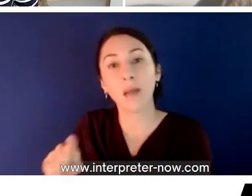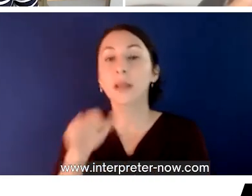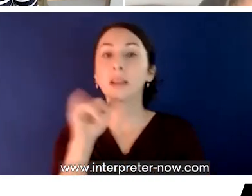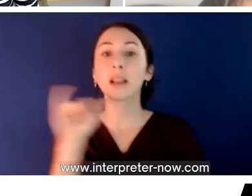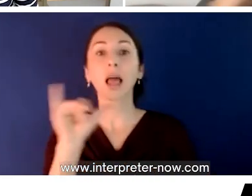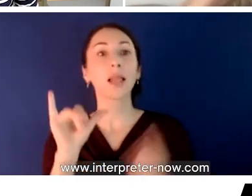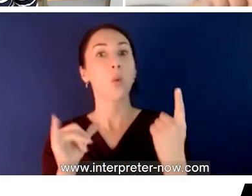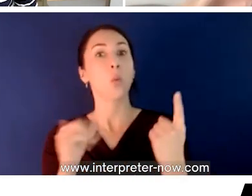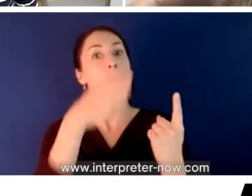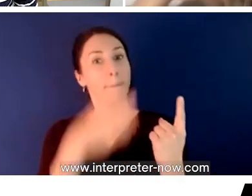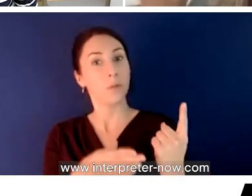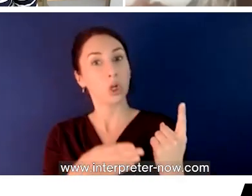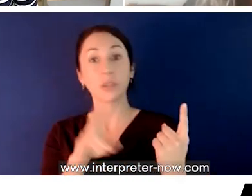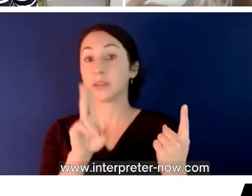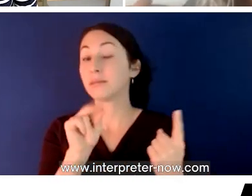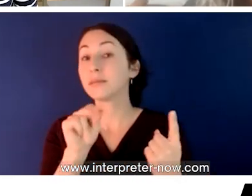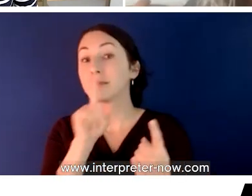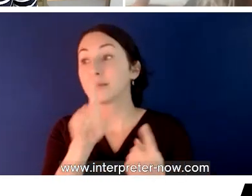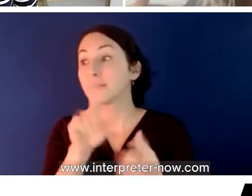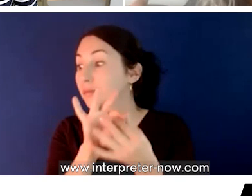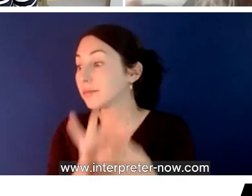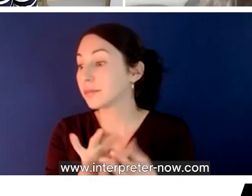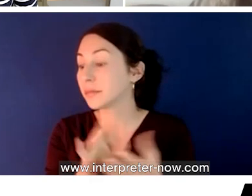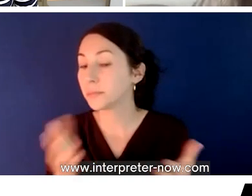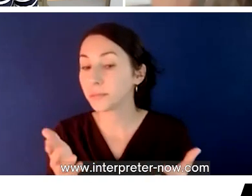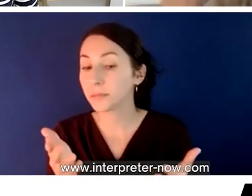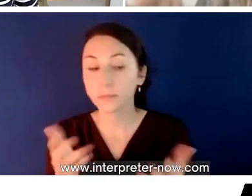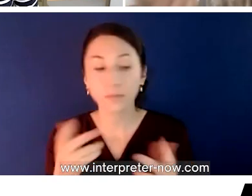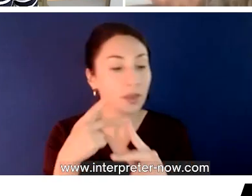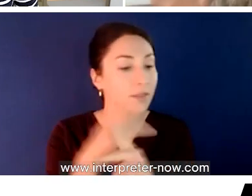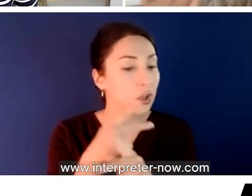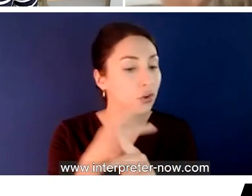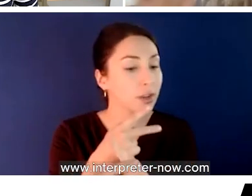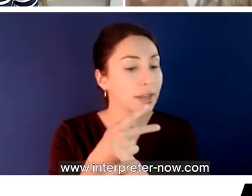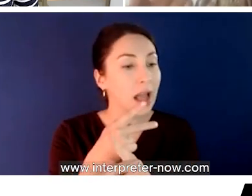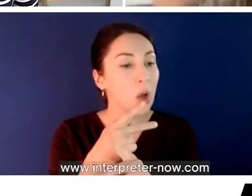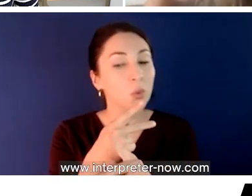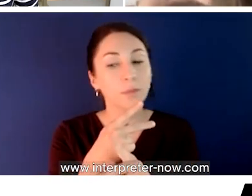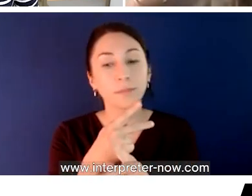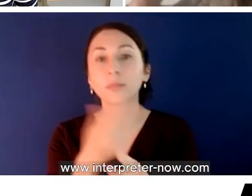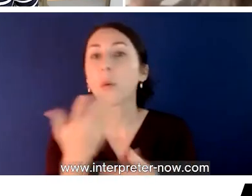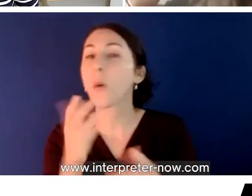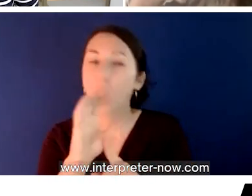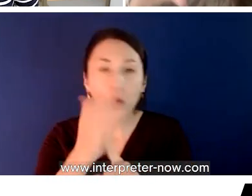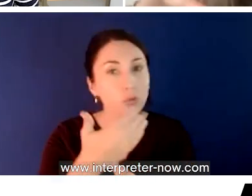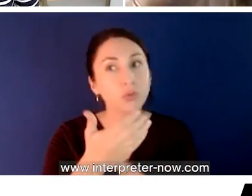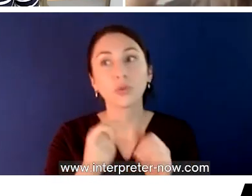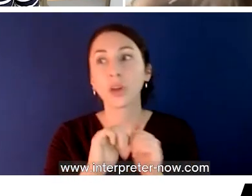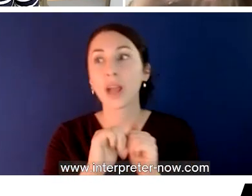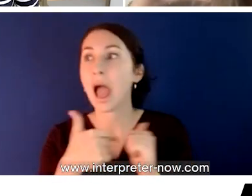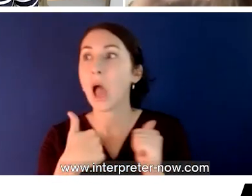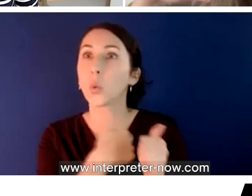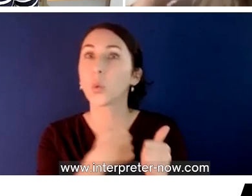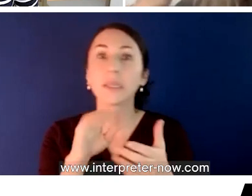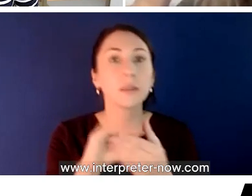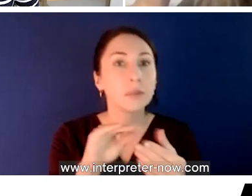makes success look like for them that is causing this to happen, right? It's not that it's one individual, one human. It is really about